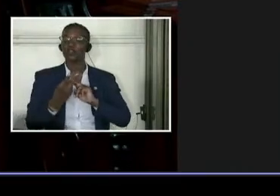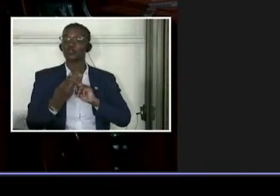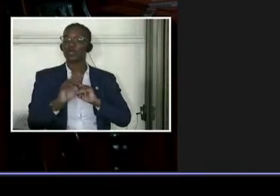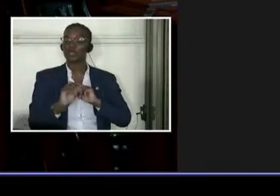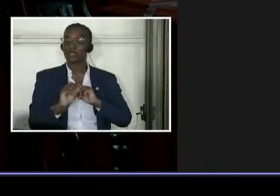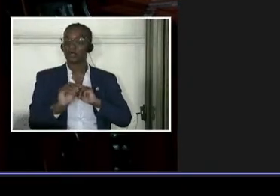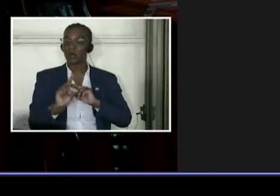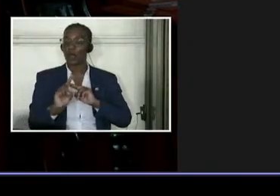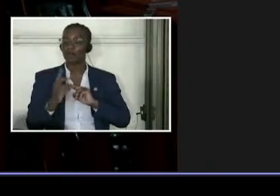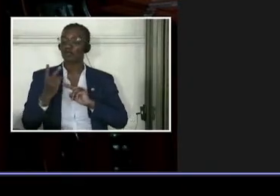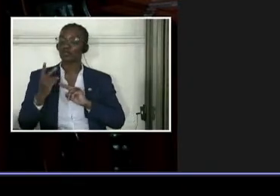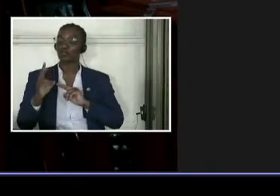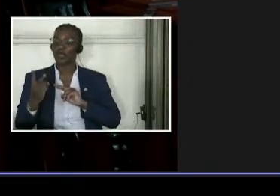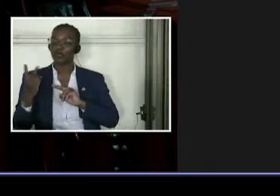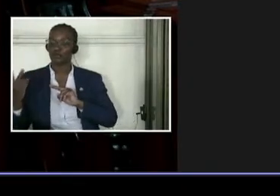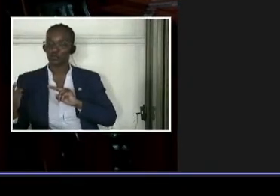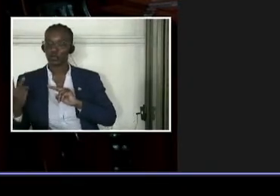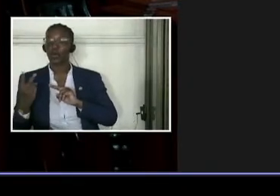2021-22.